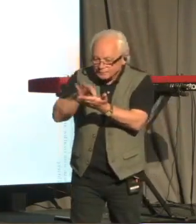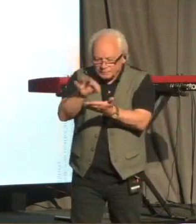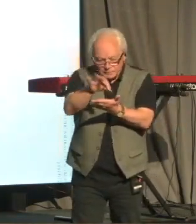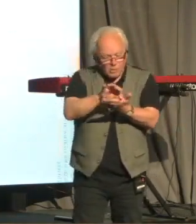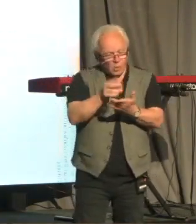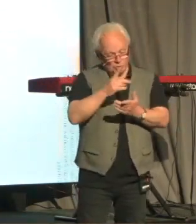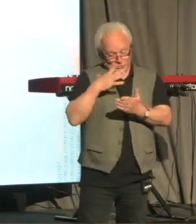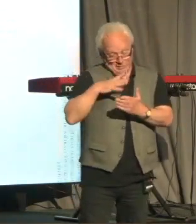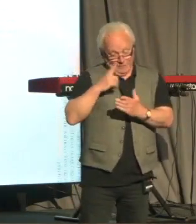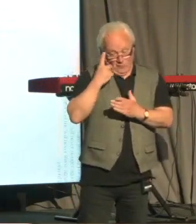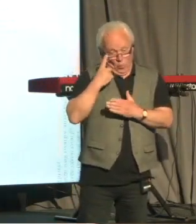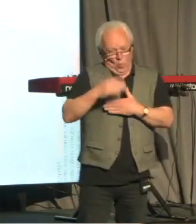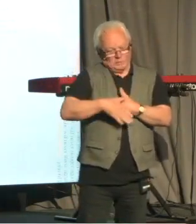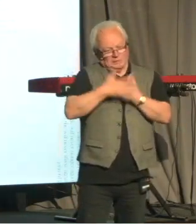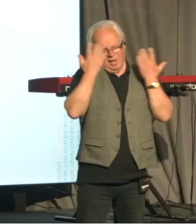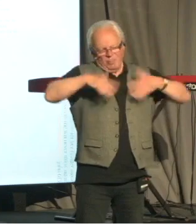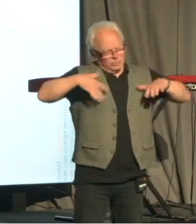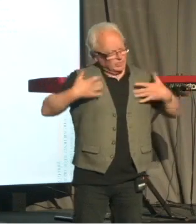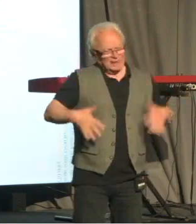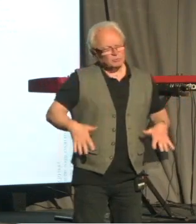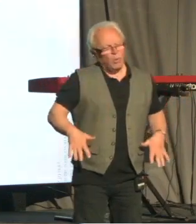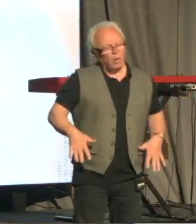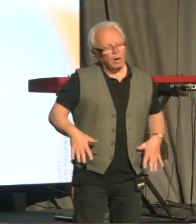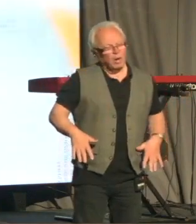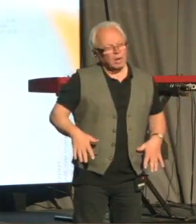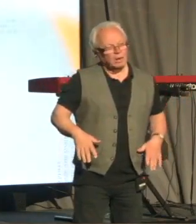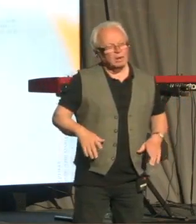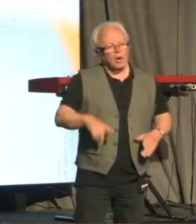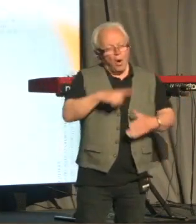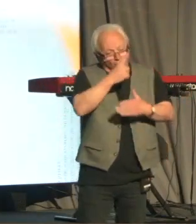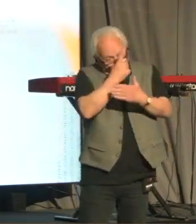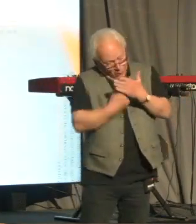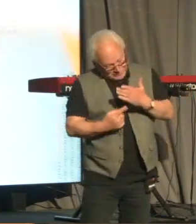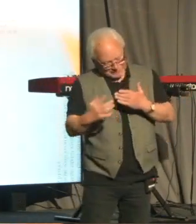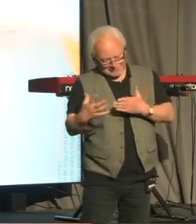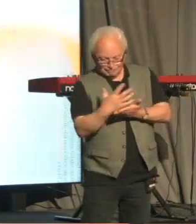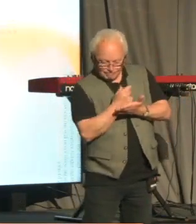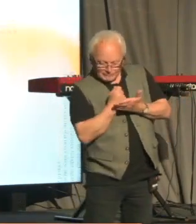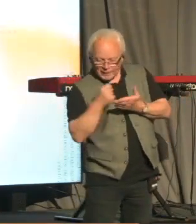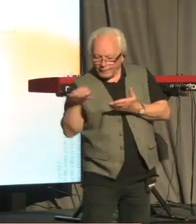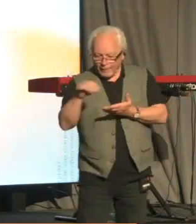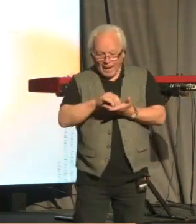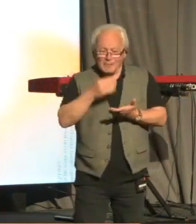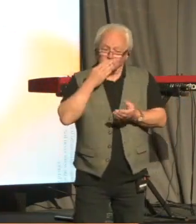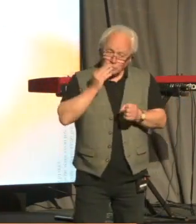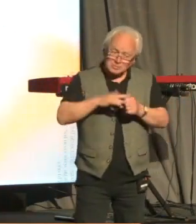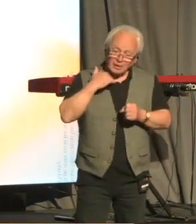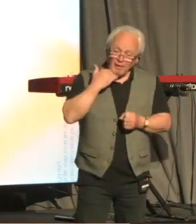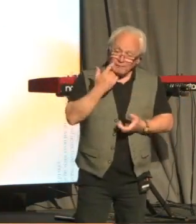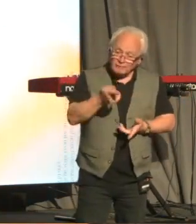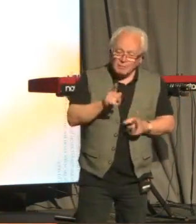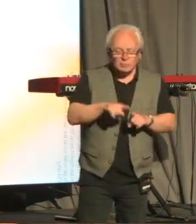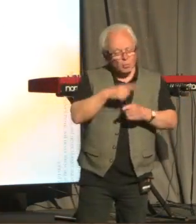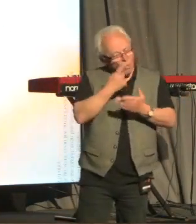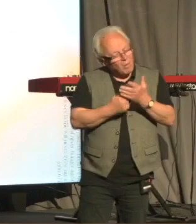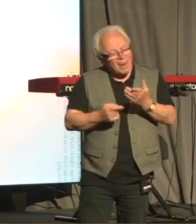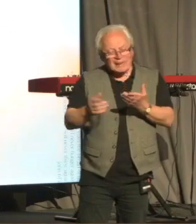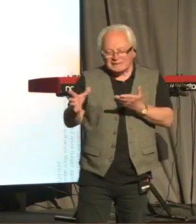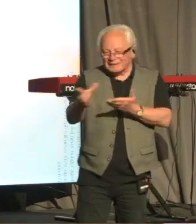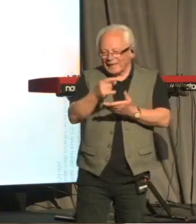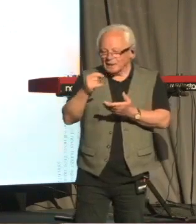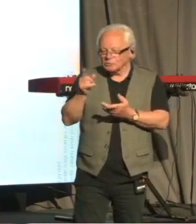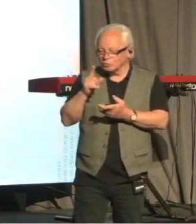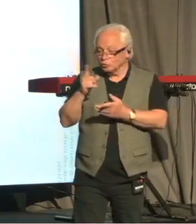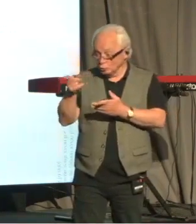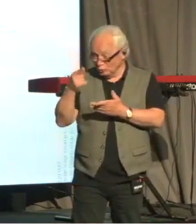day. Only take what you need. I promise there will be enough, but only take what you need.